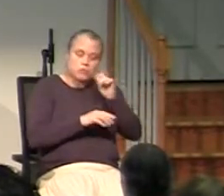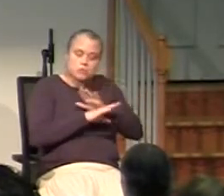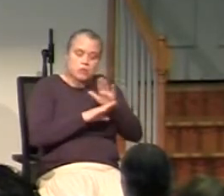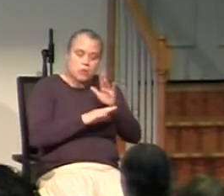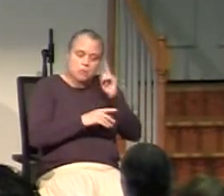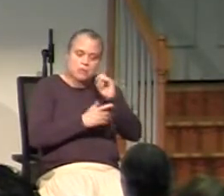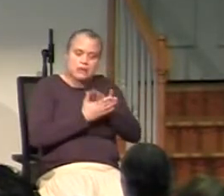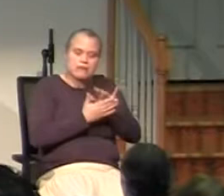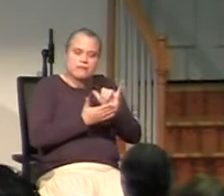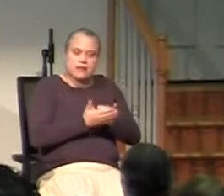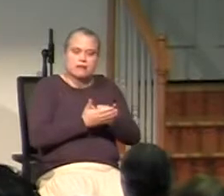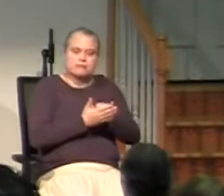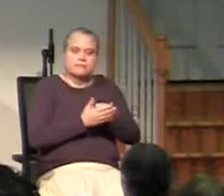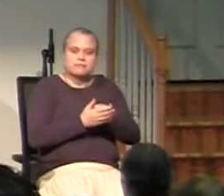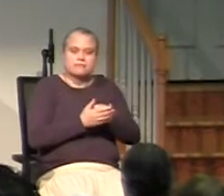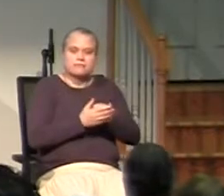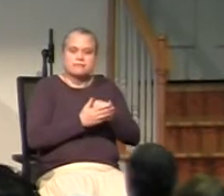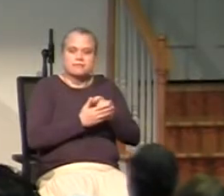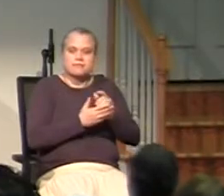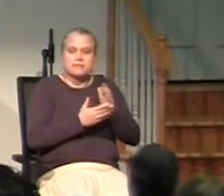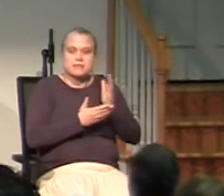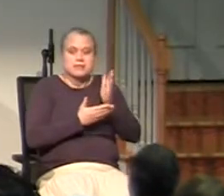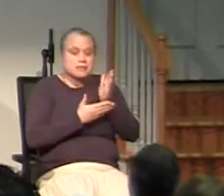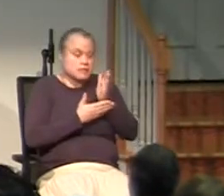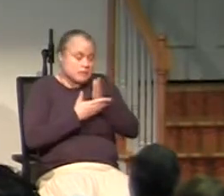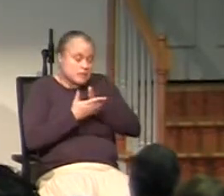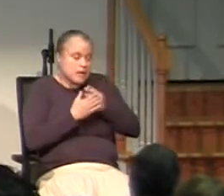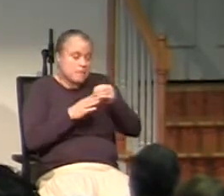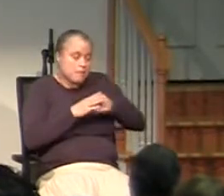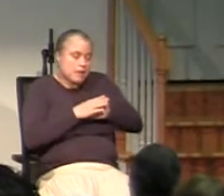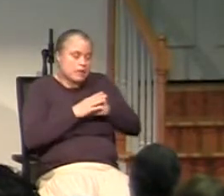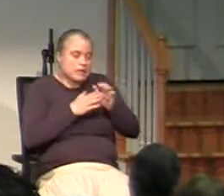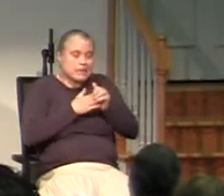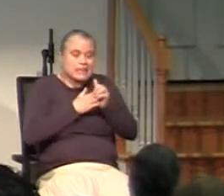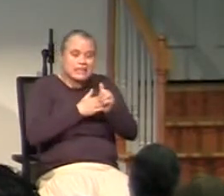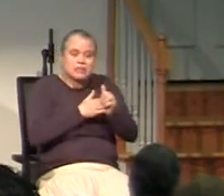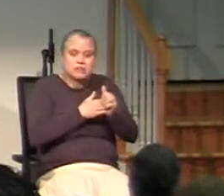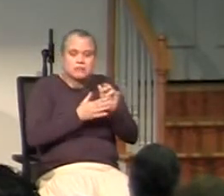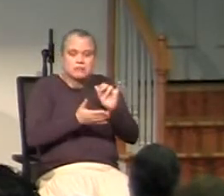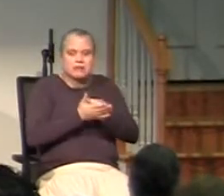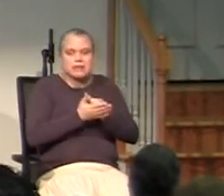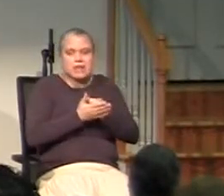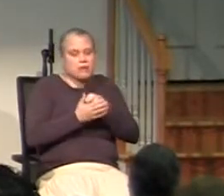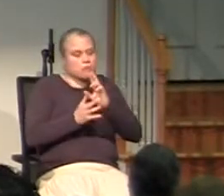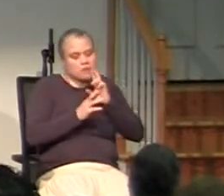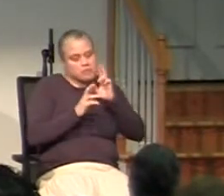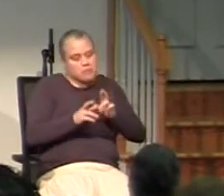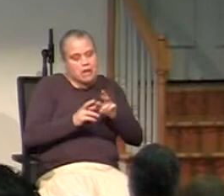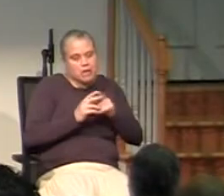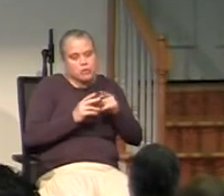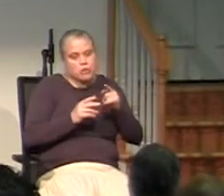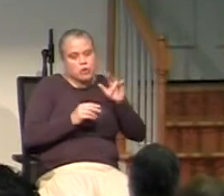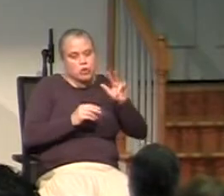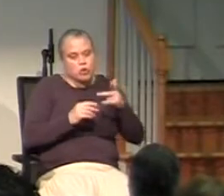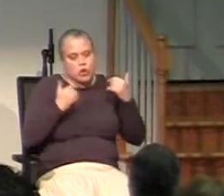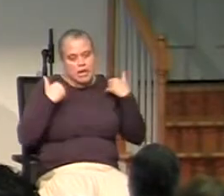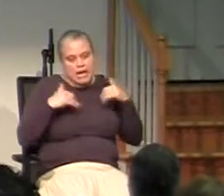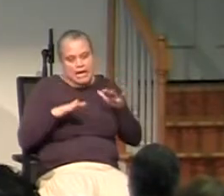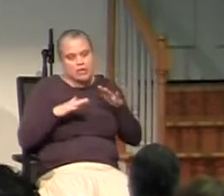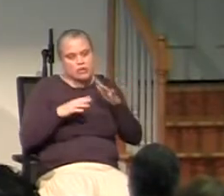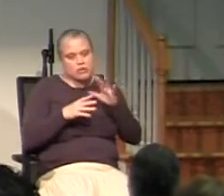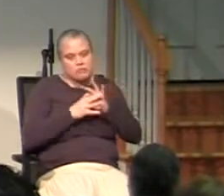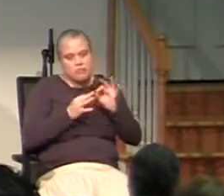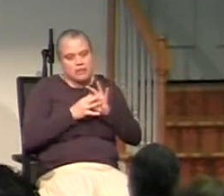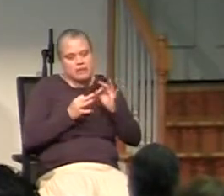repair. There are some within the hierarchy on an individual basis that will respond to the third angel's message, but most of them will